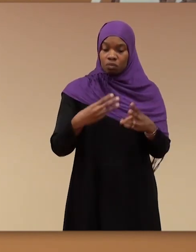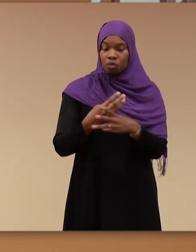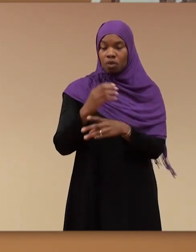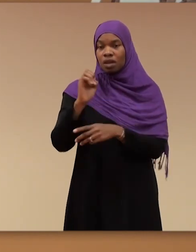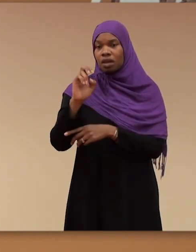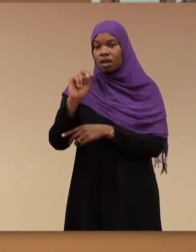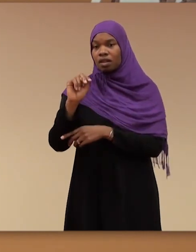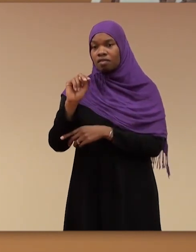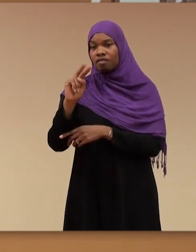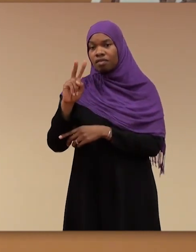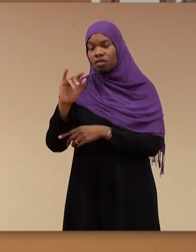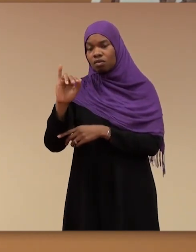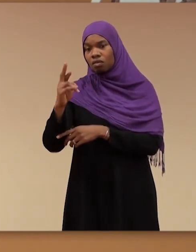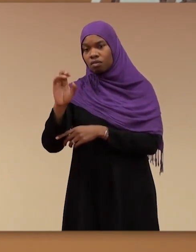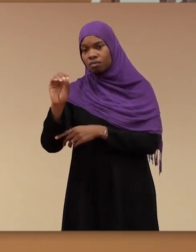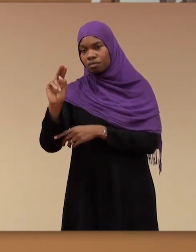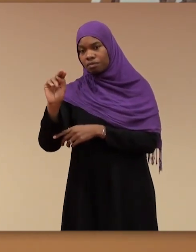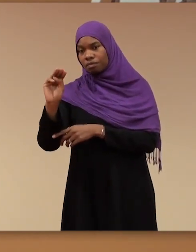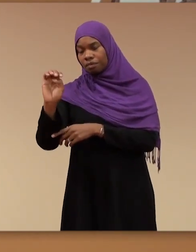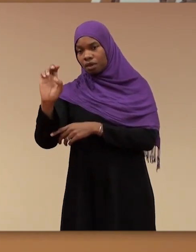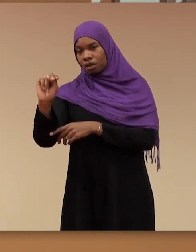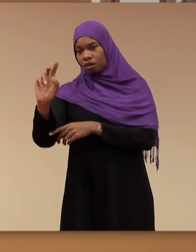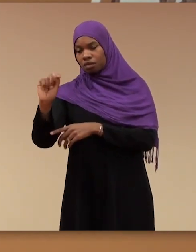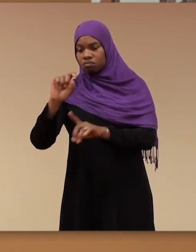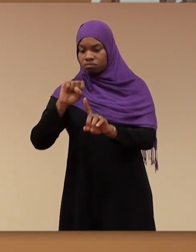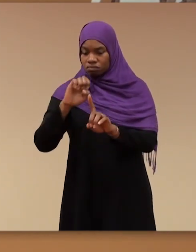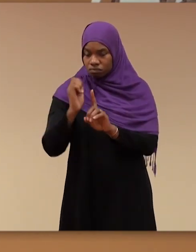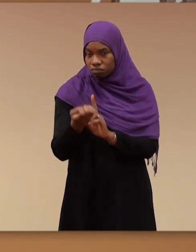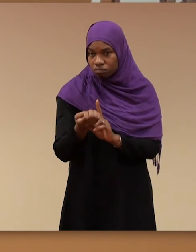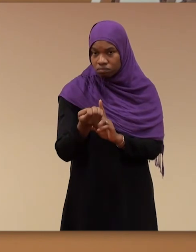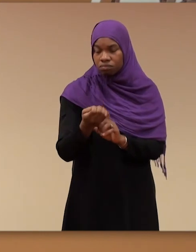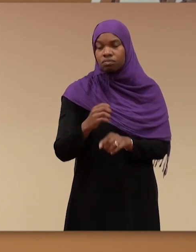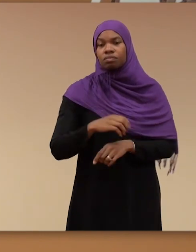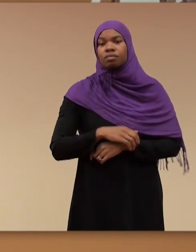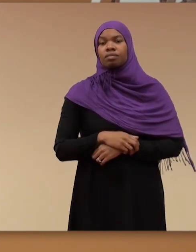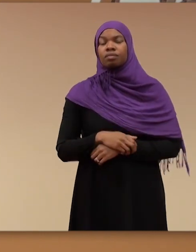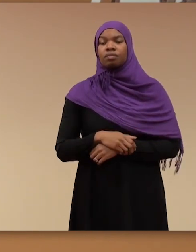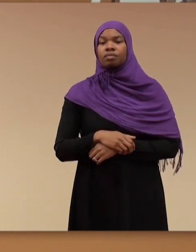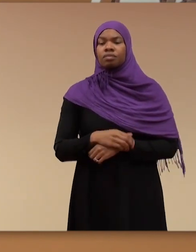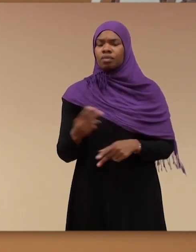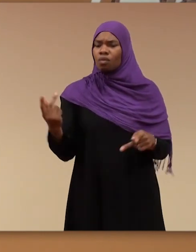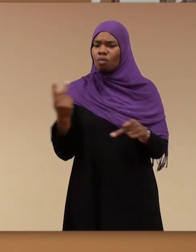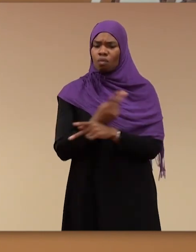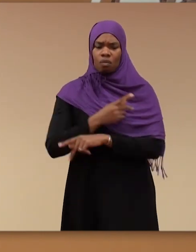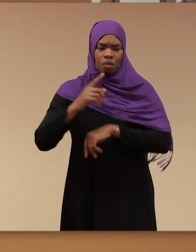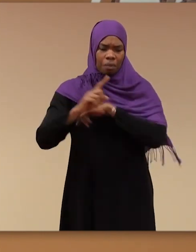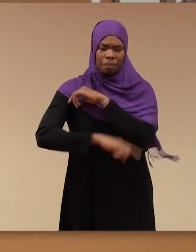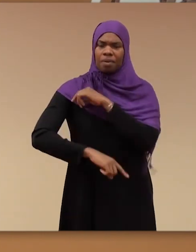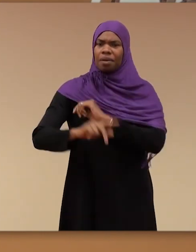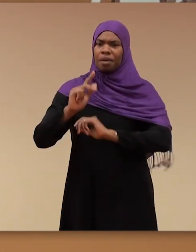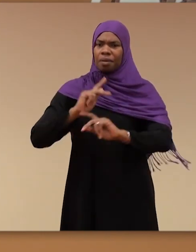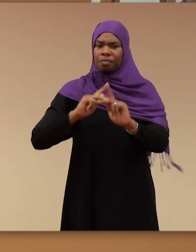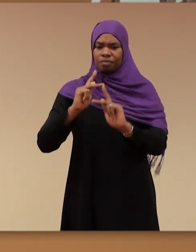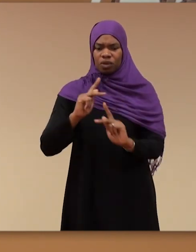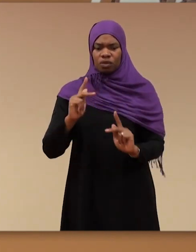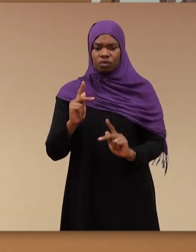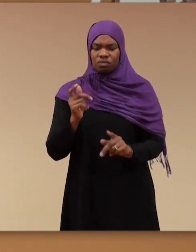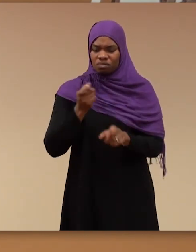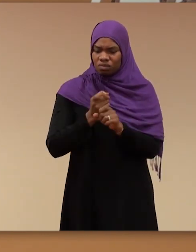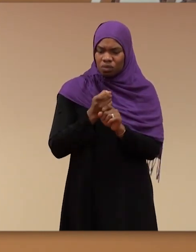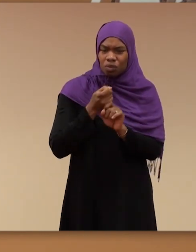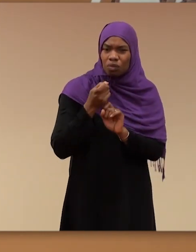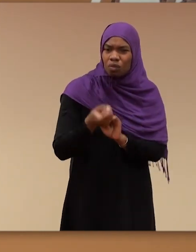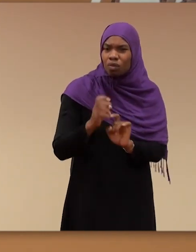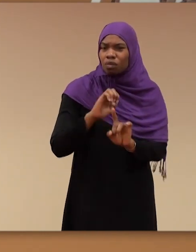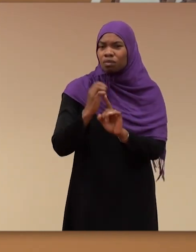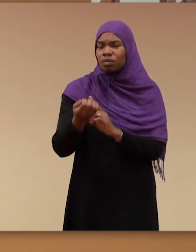worst punishment in Islam for those who terrorize and spoil the environment and spoil